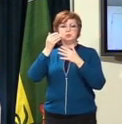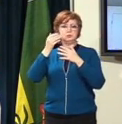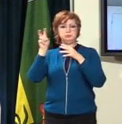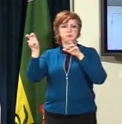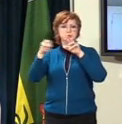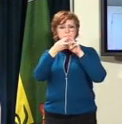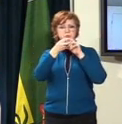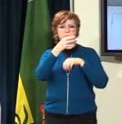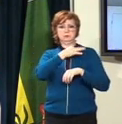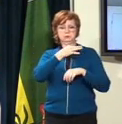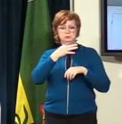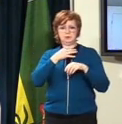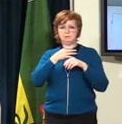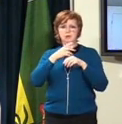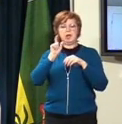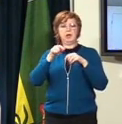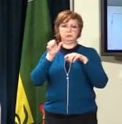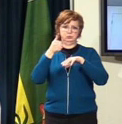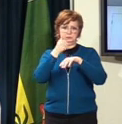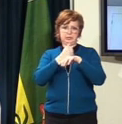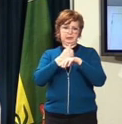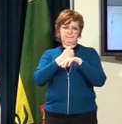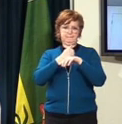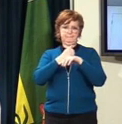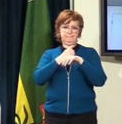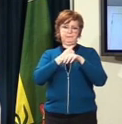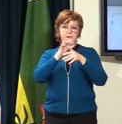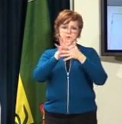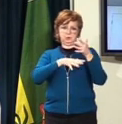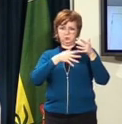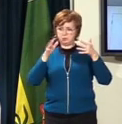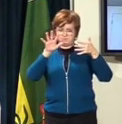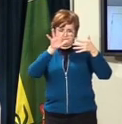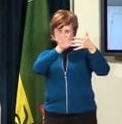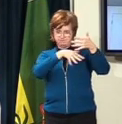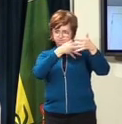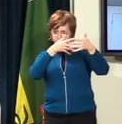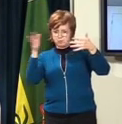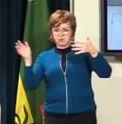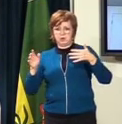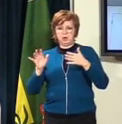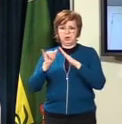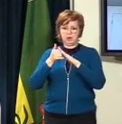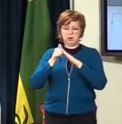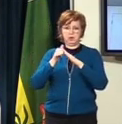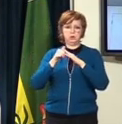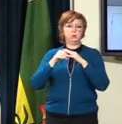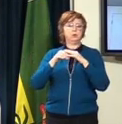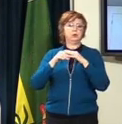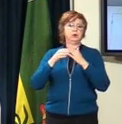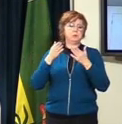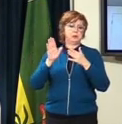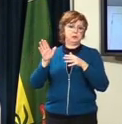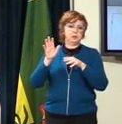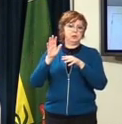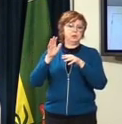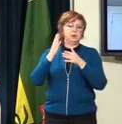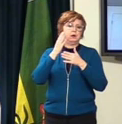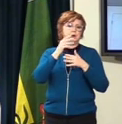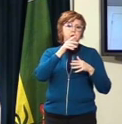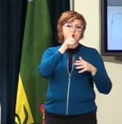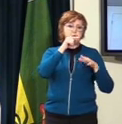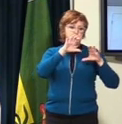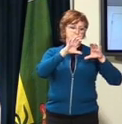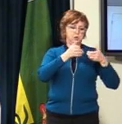of the response. So in contact tracing, they would be, quite a bit of that work can be done remotely. Otherwise, they would